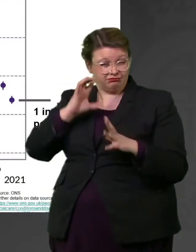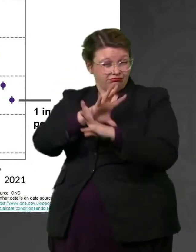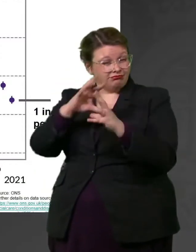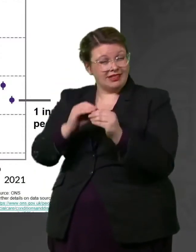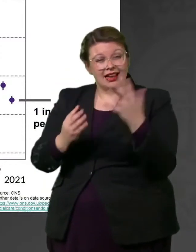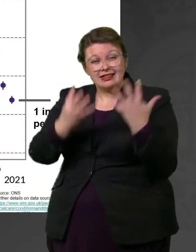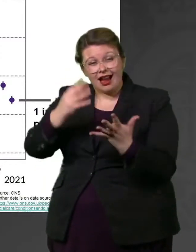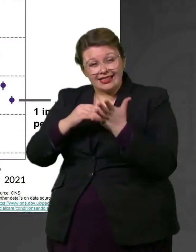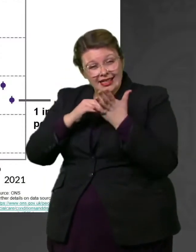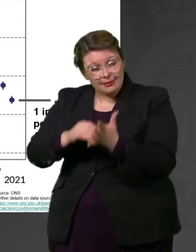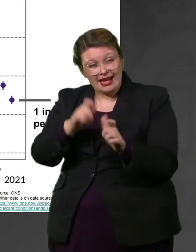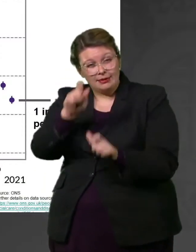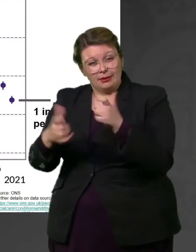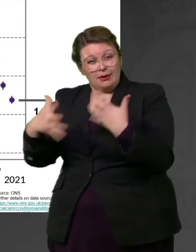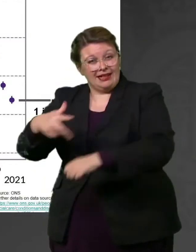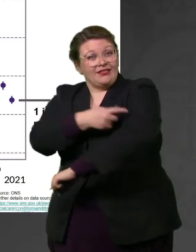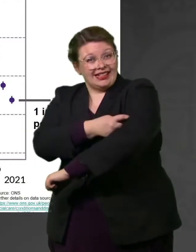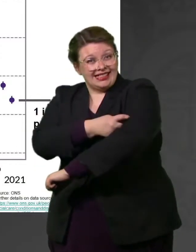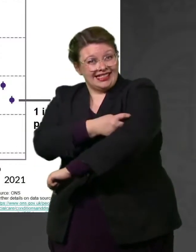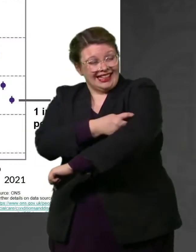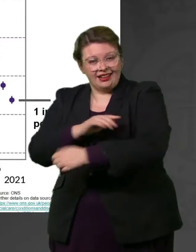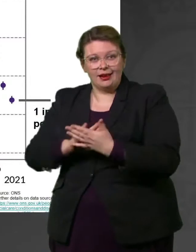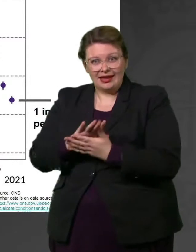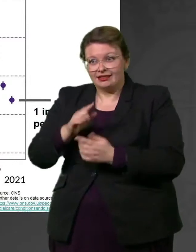comes from this jab. And we know that